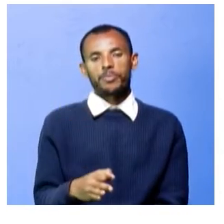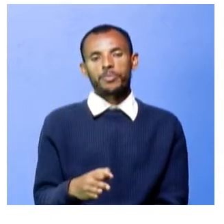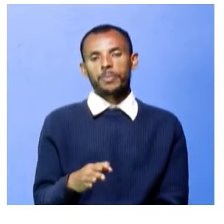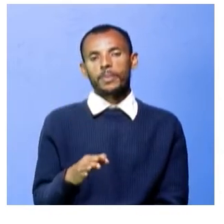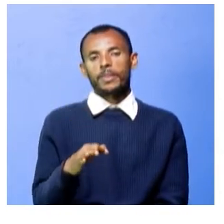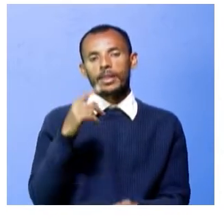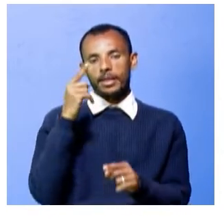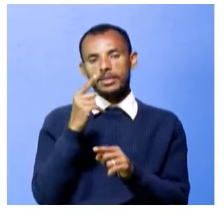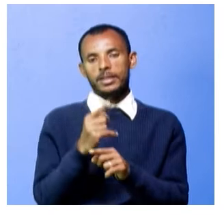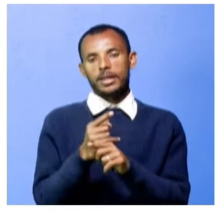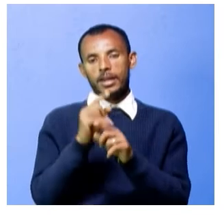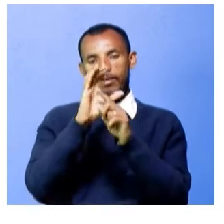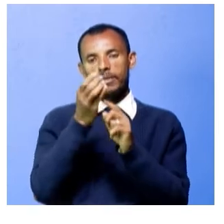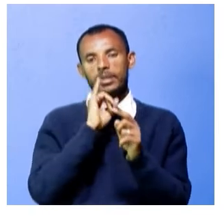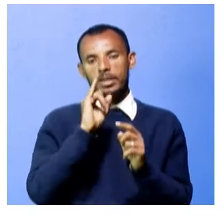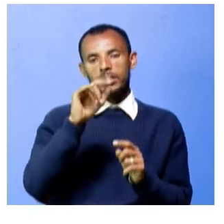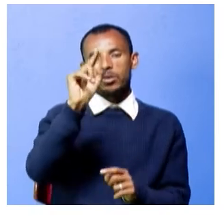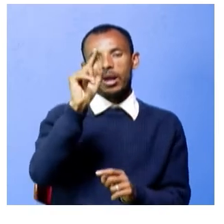certain event is 1.